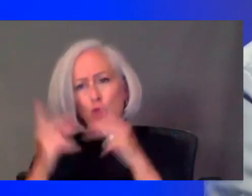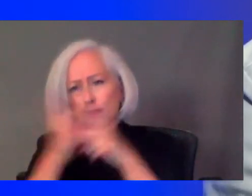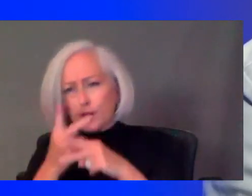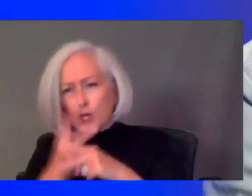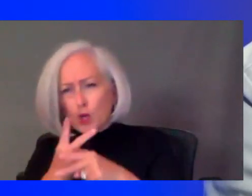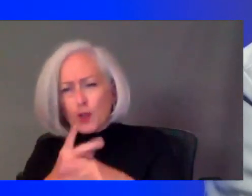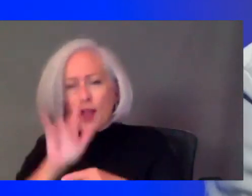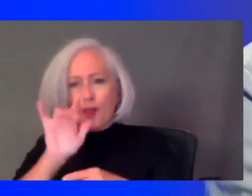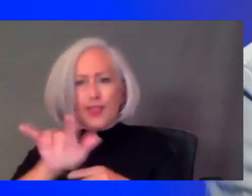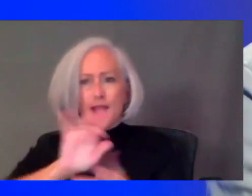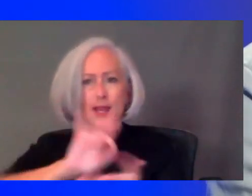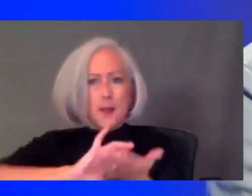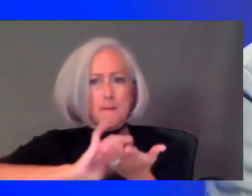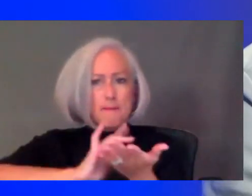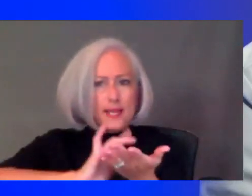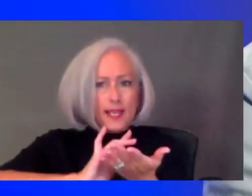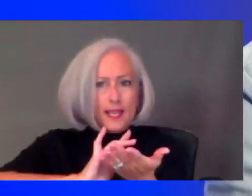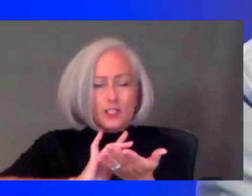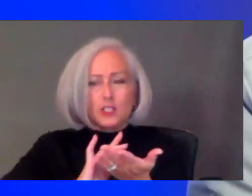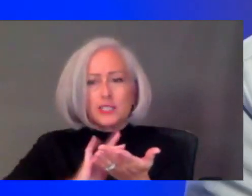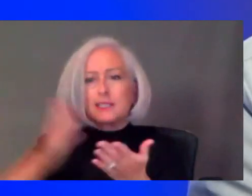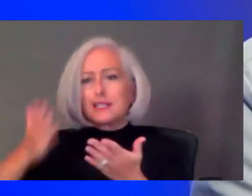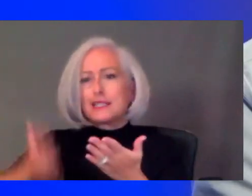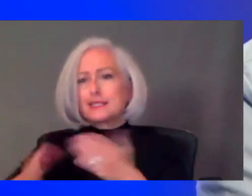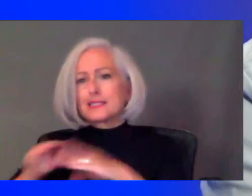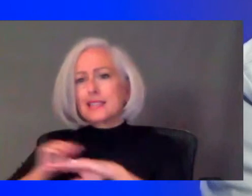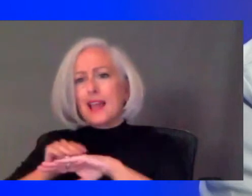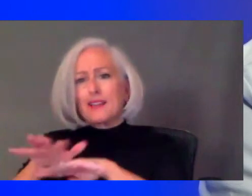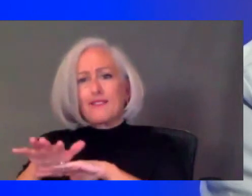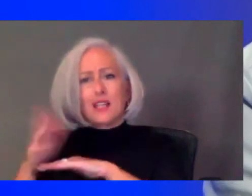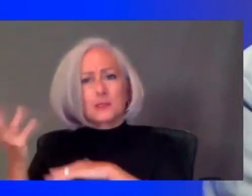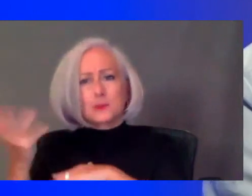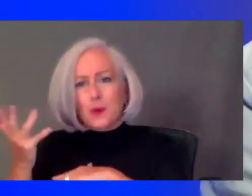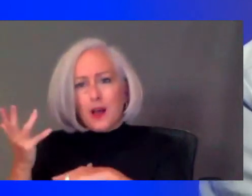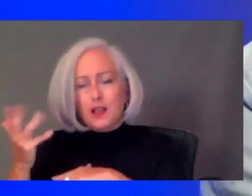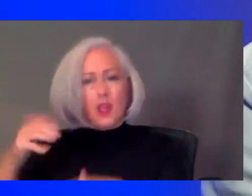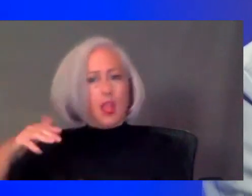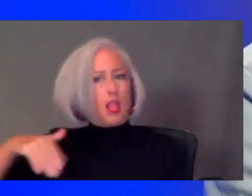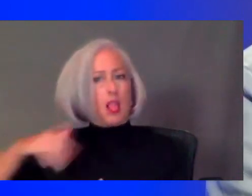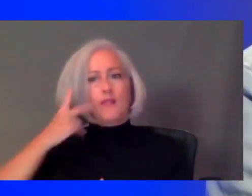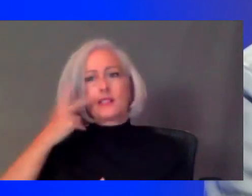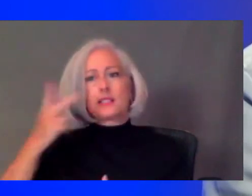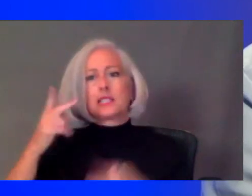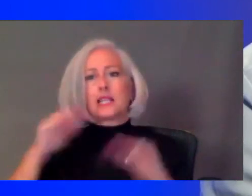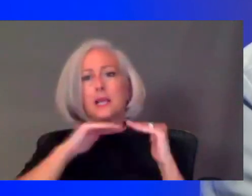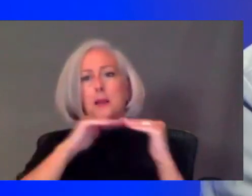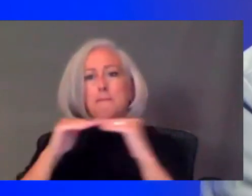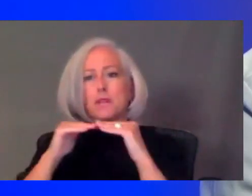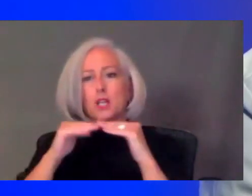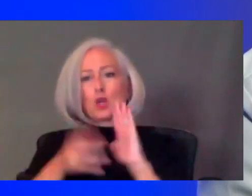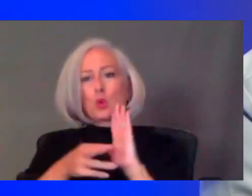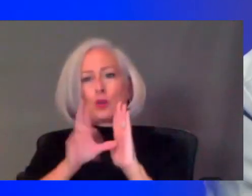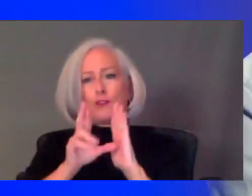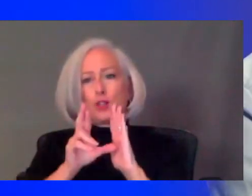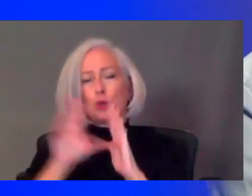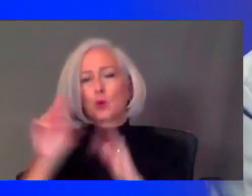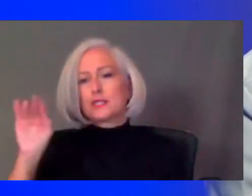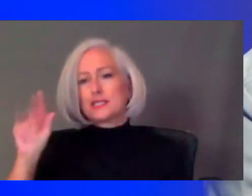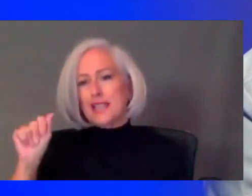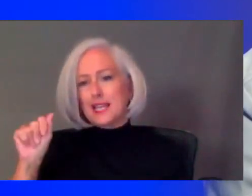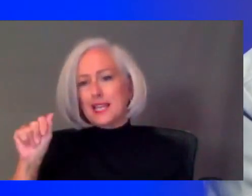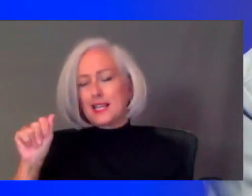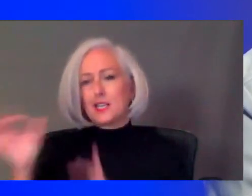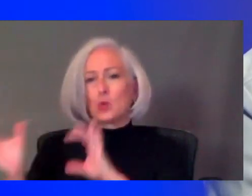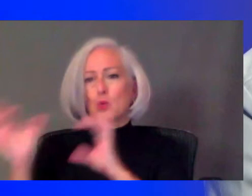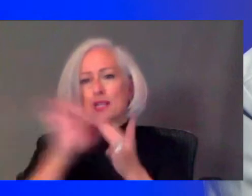oral antivirals. Certainly for HIV, we have shown that you need more than one drug because resistance develops. There's obviously, we know